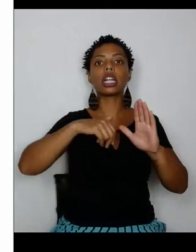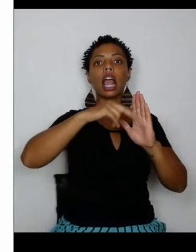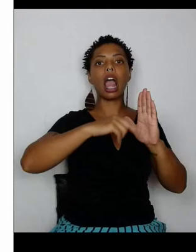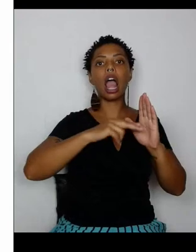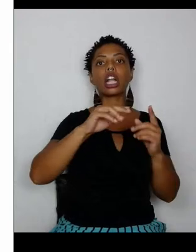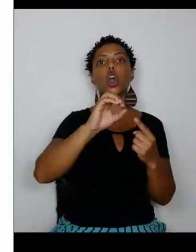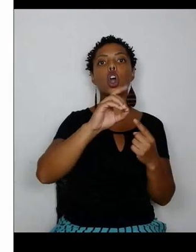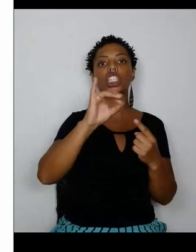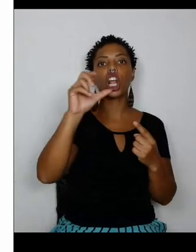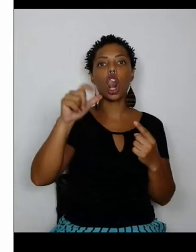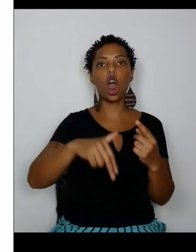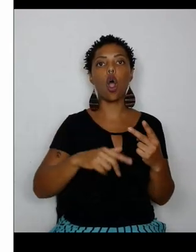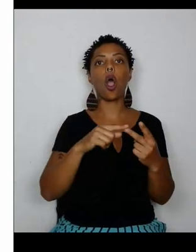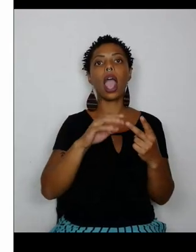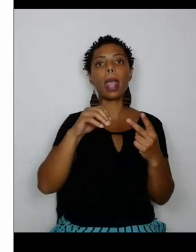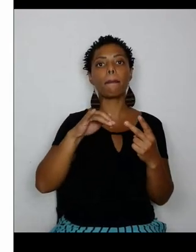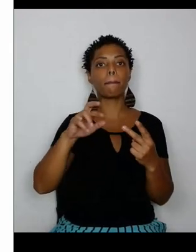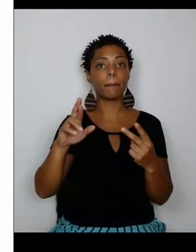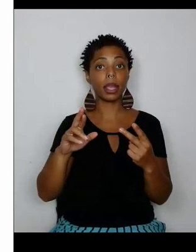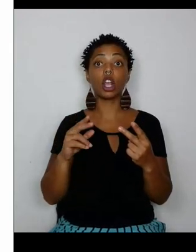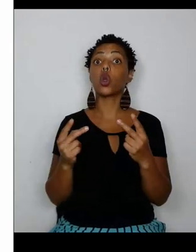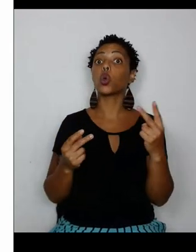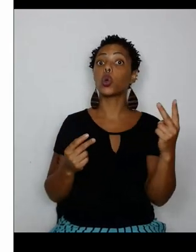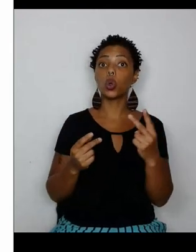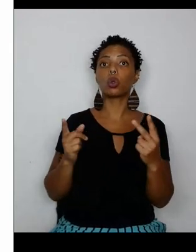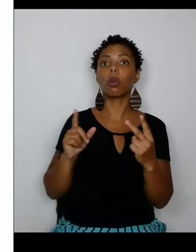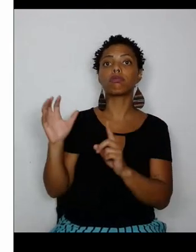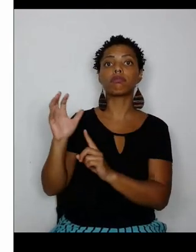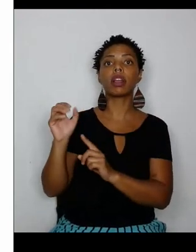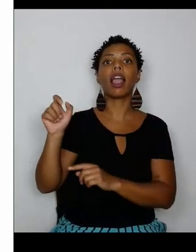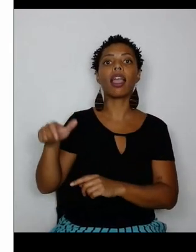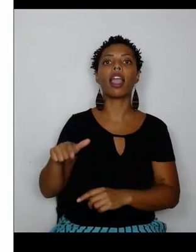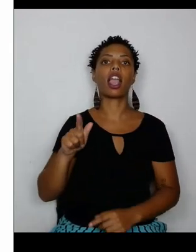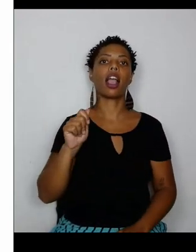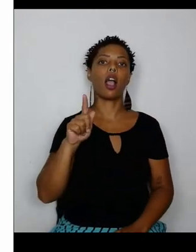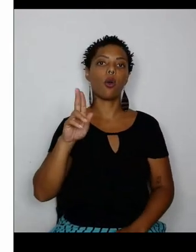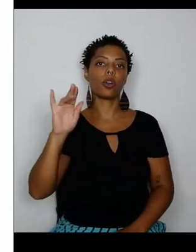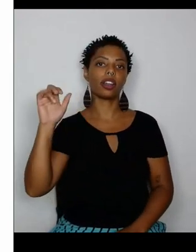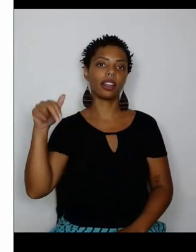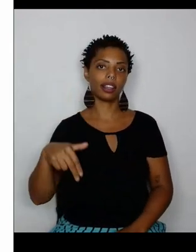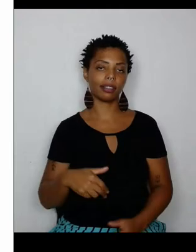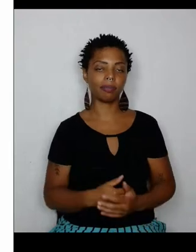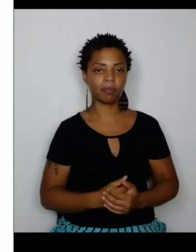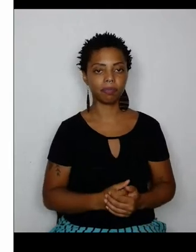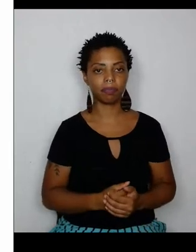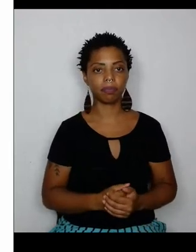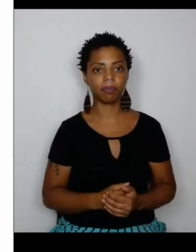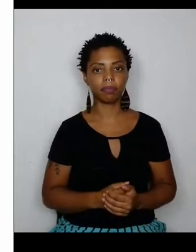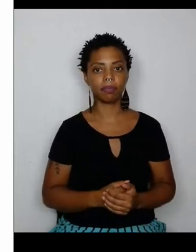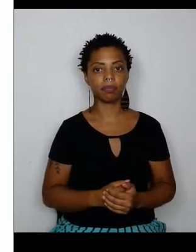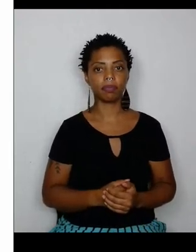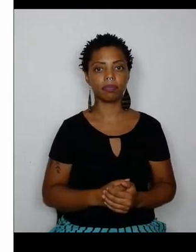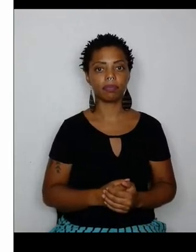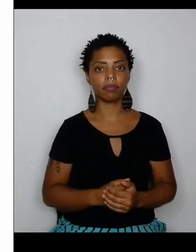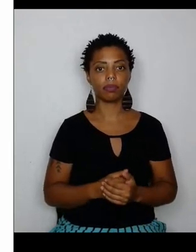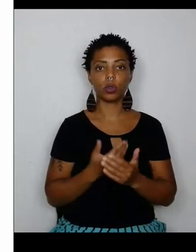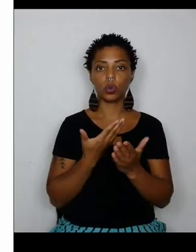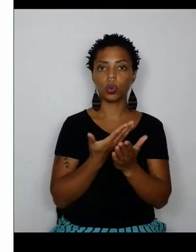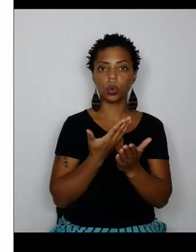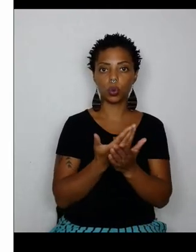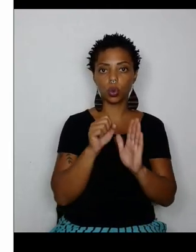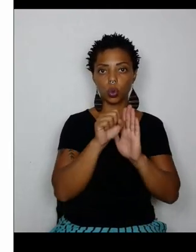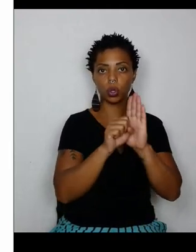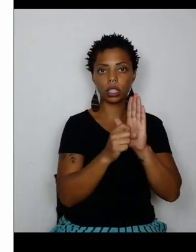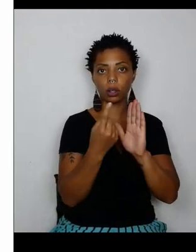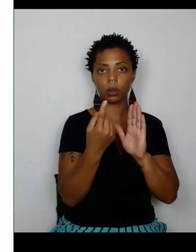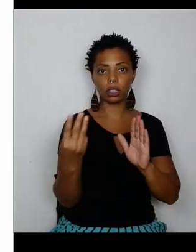satirize the ensuing scientific study of the shroud of turin a 13th century aquiro puertos the